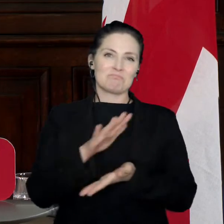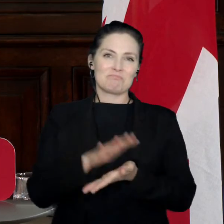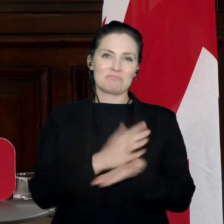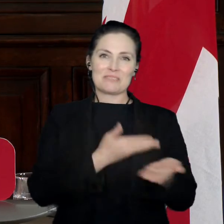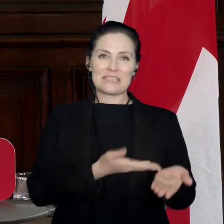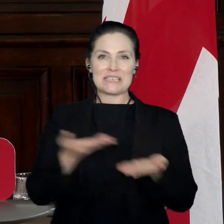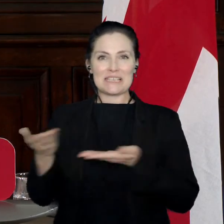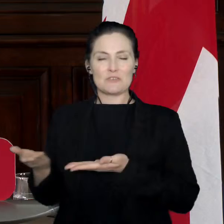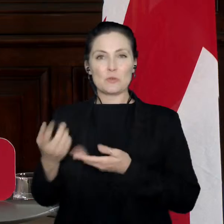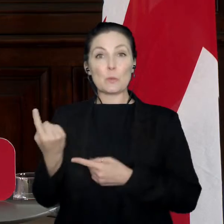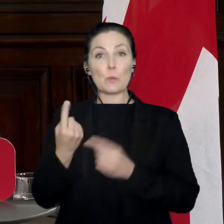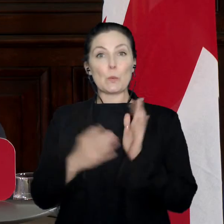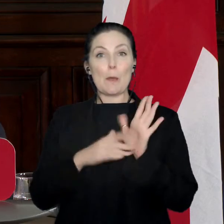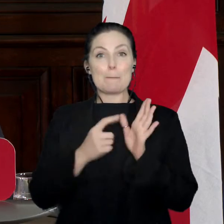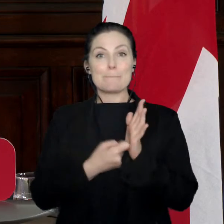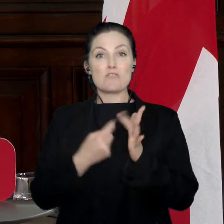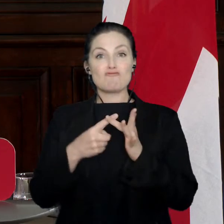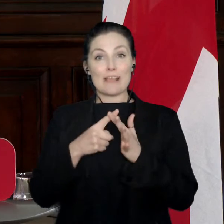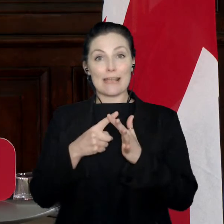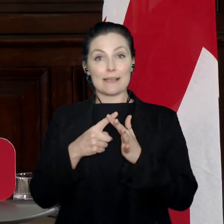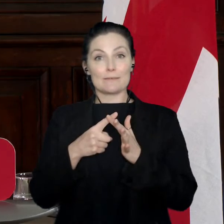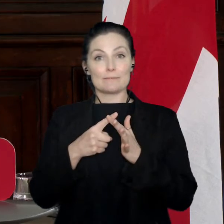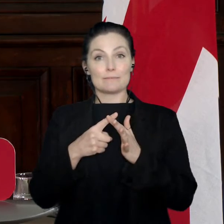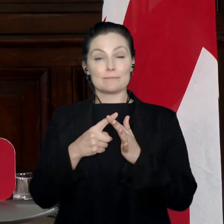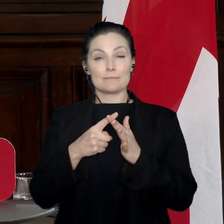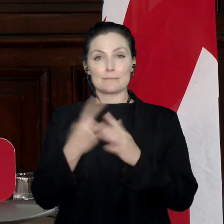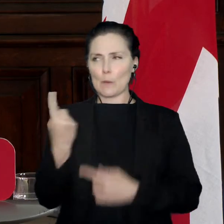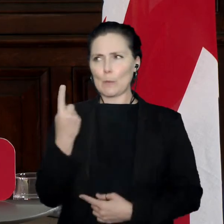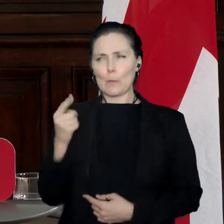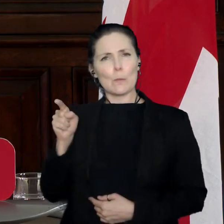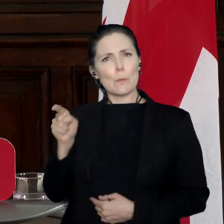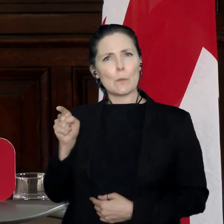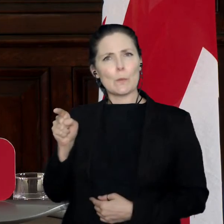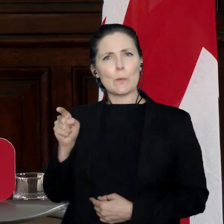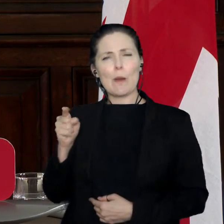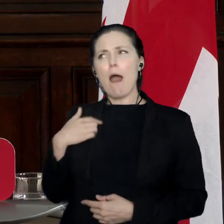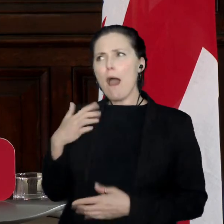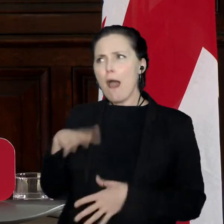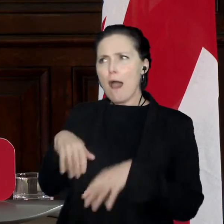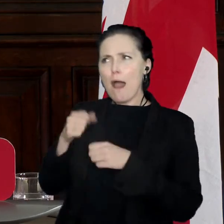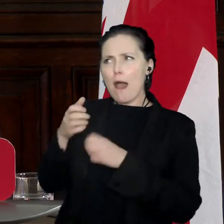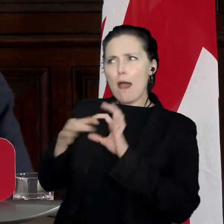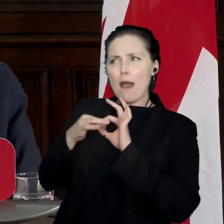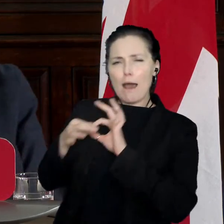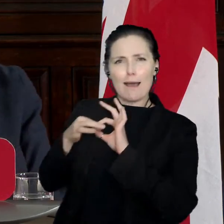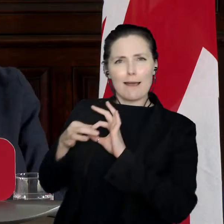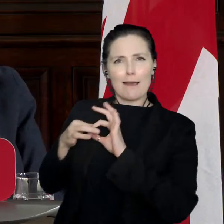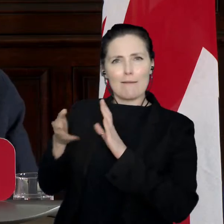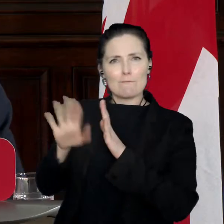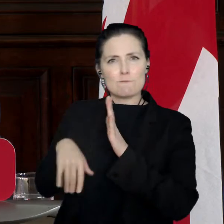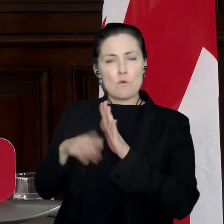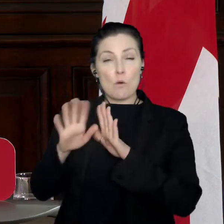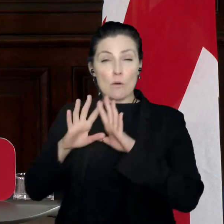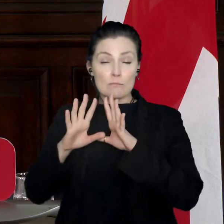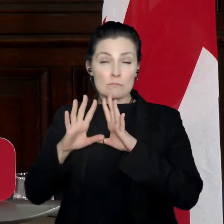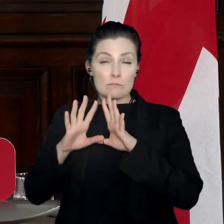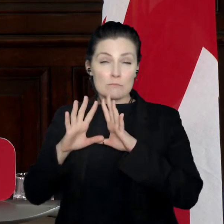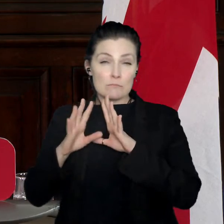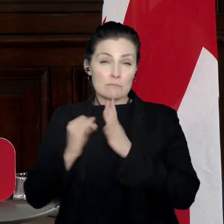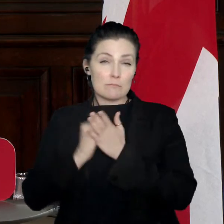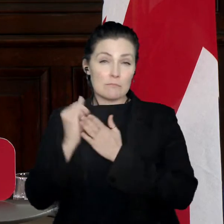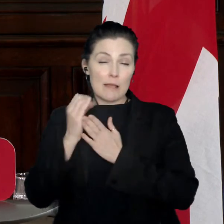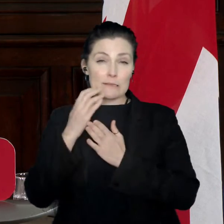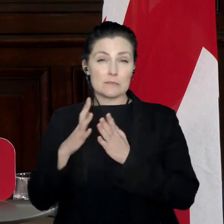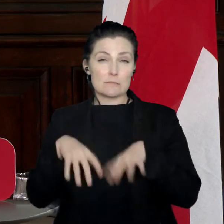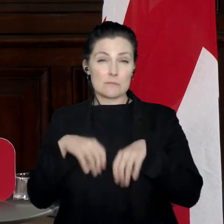Marie. Marie, I've got to know since really the anti-Semitism started in the Labour Party, and